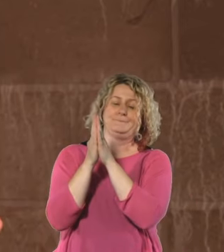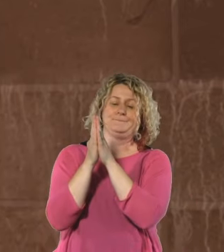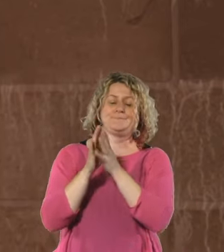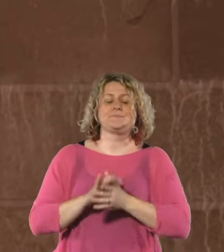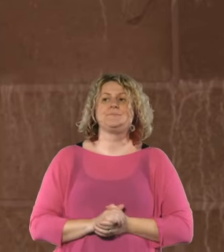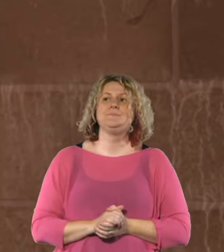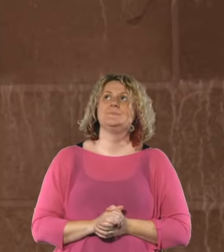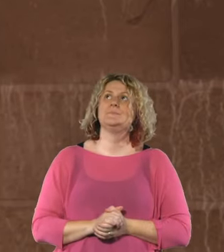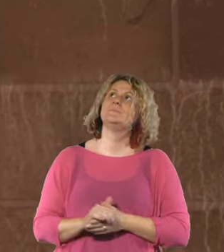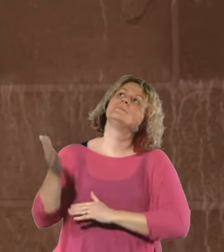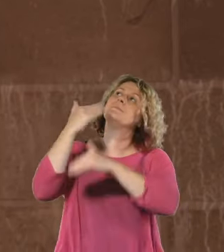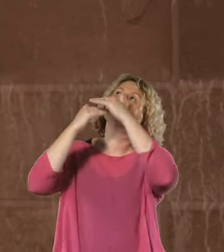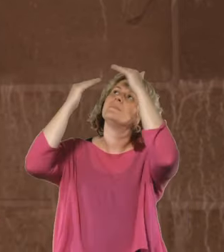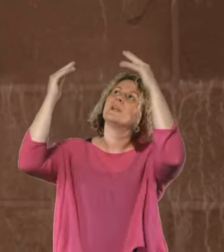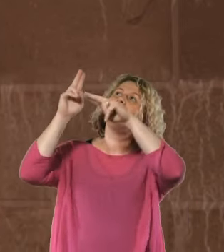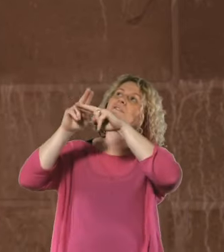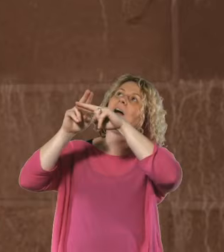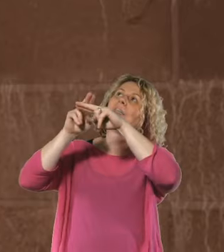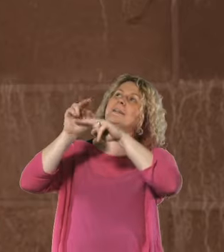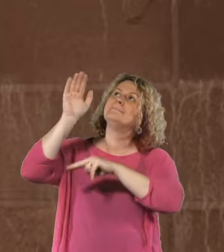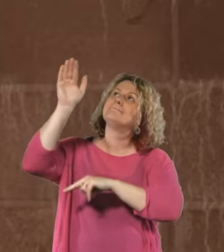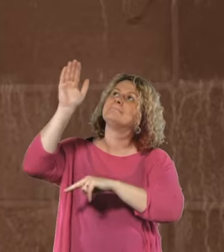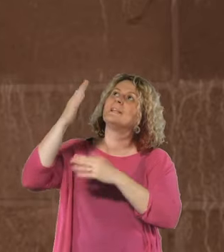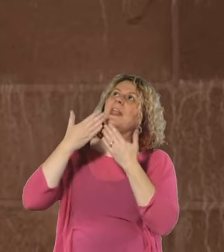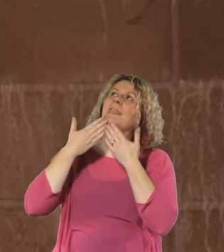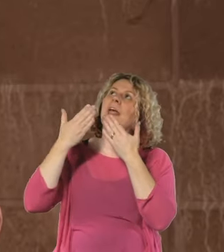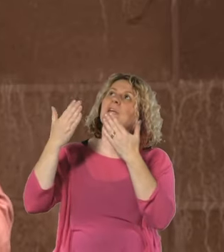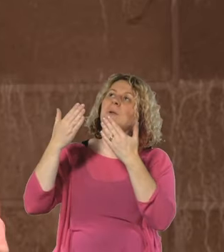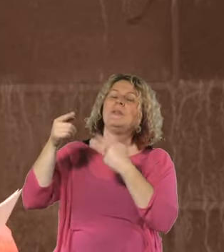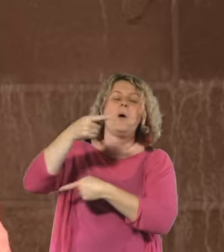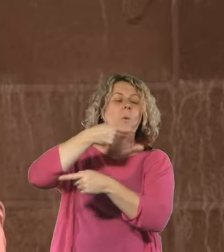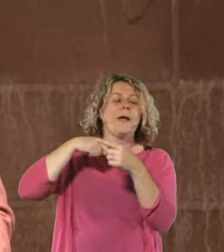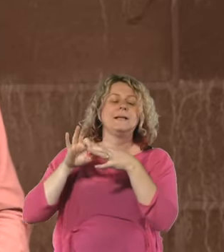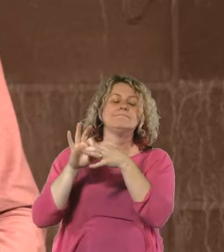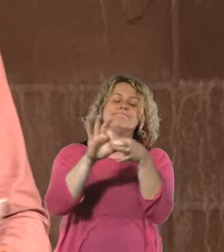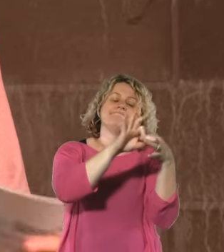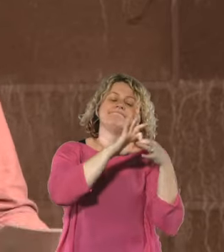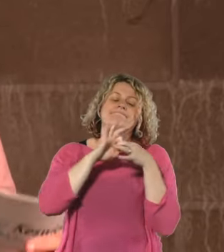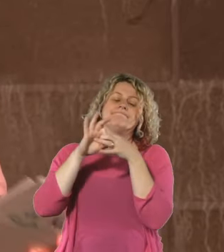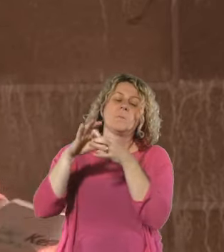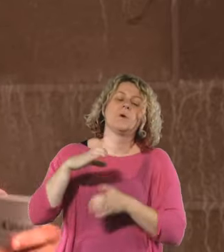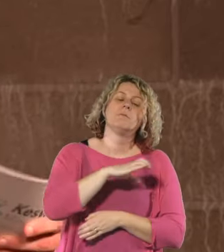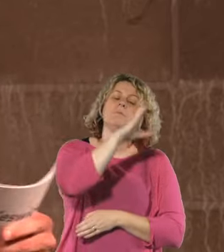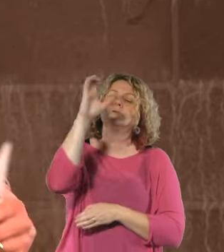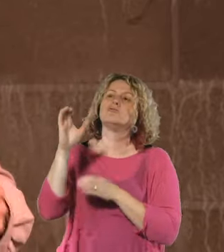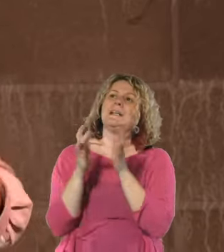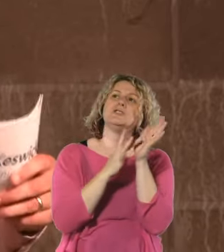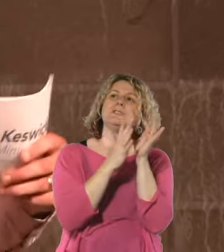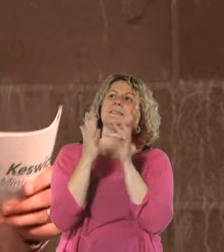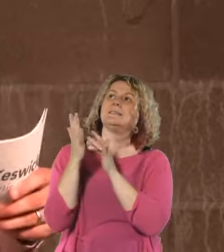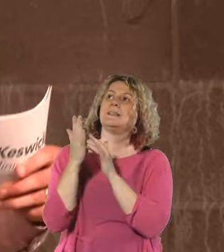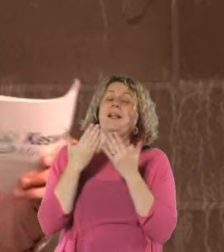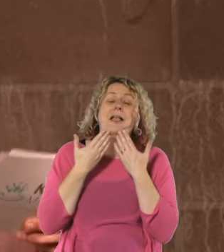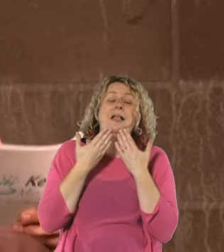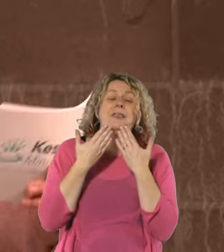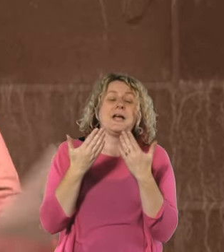Our Father in heaven, we thank you that we are all one in Christ Jesus. We thank you for stories of people watching from all